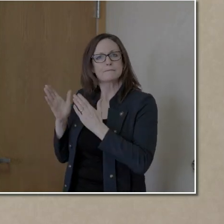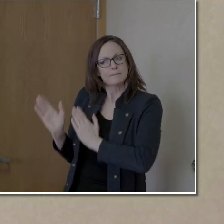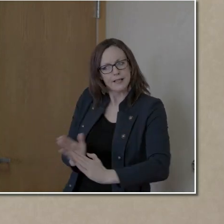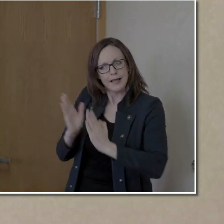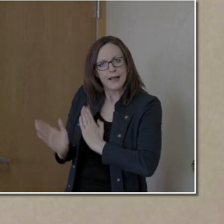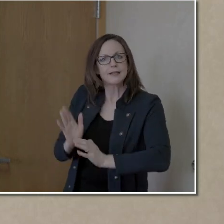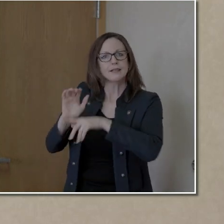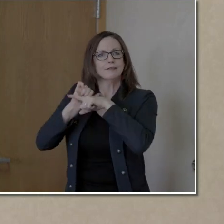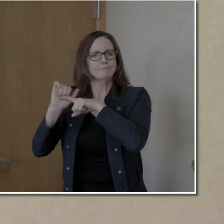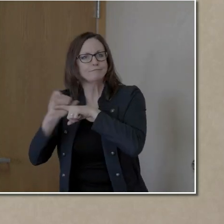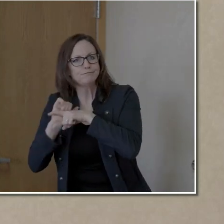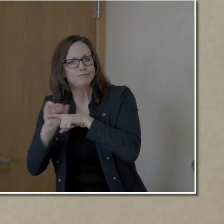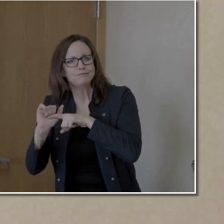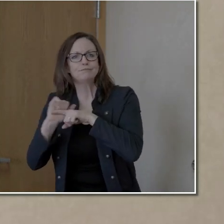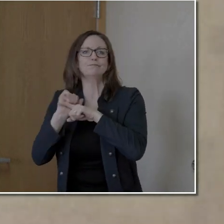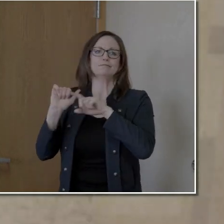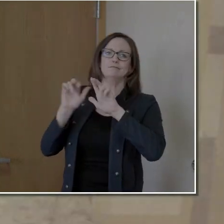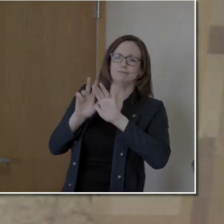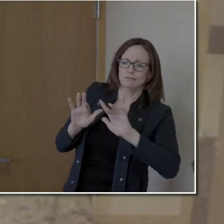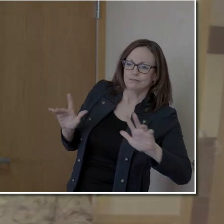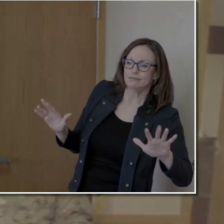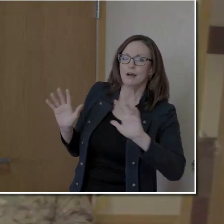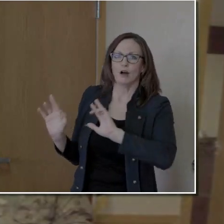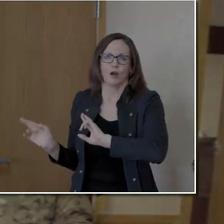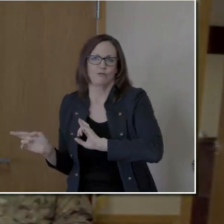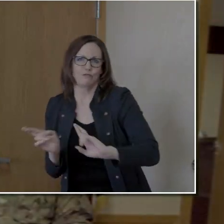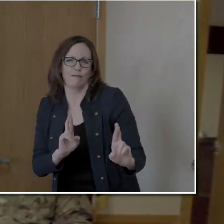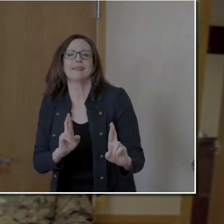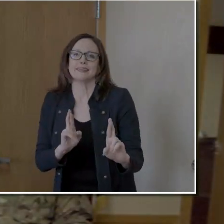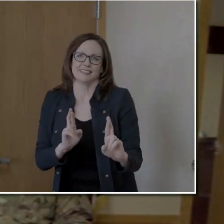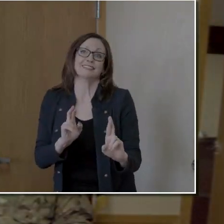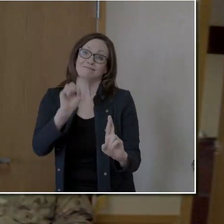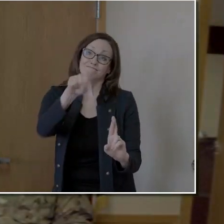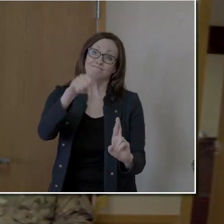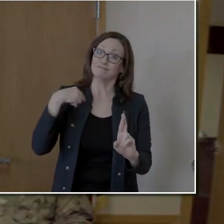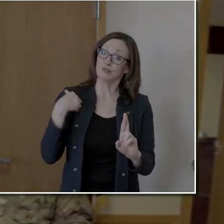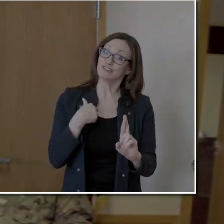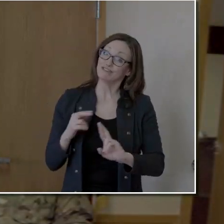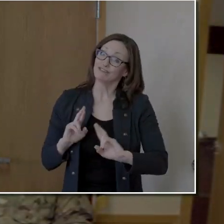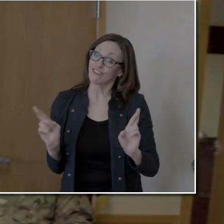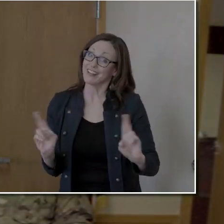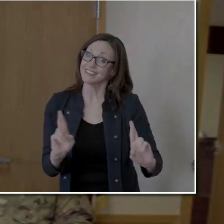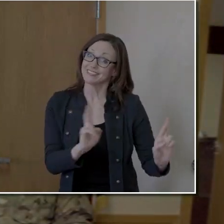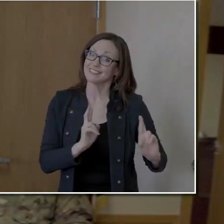Thank you. We'll next go to Carolyn Peterson with NBC 15.